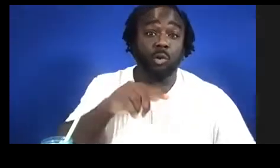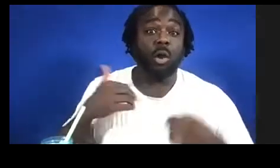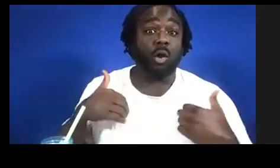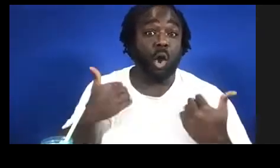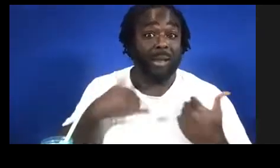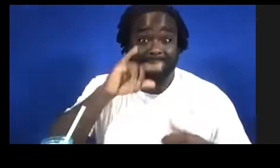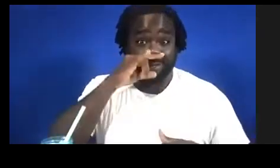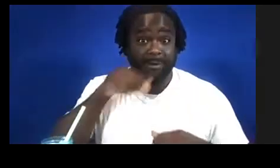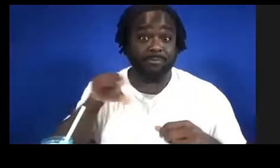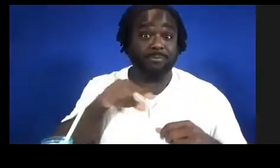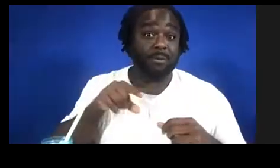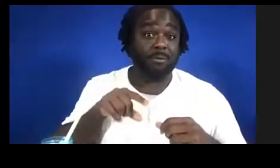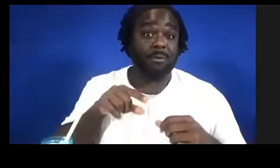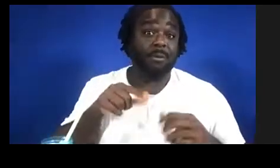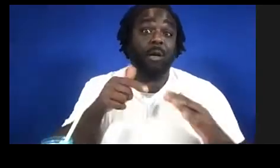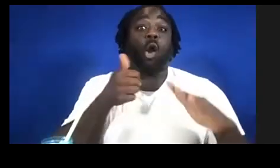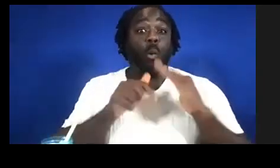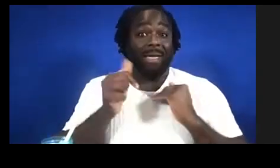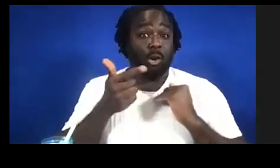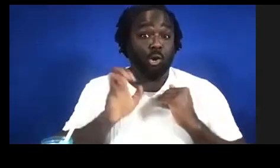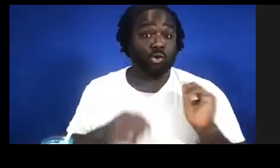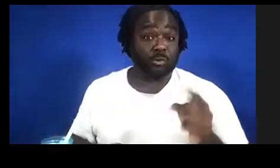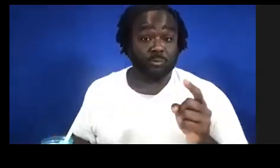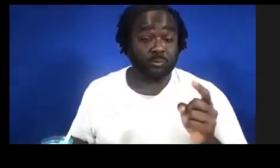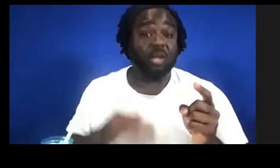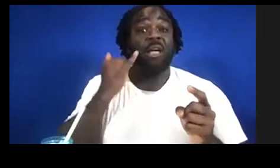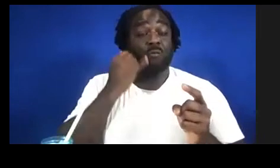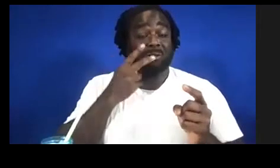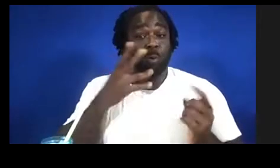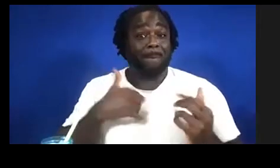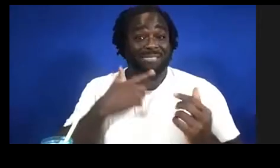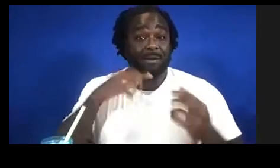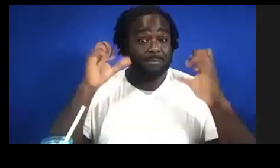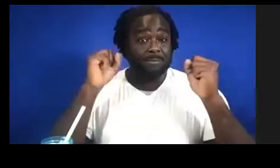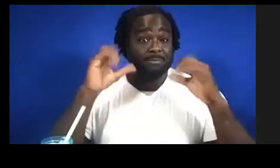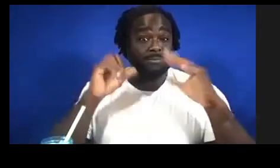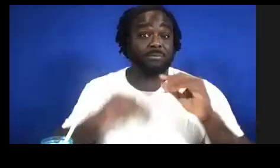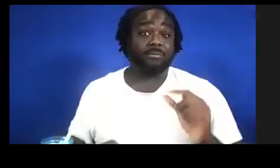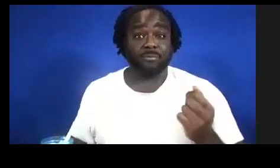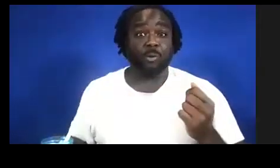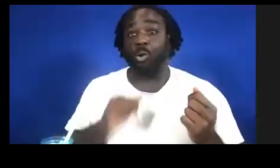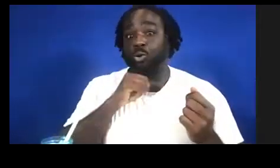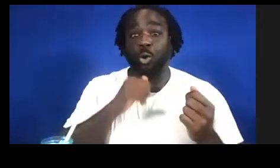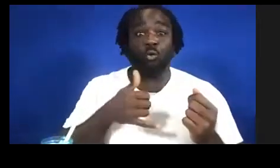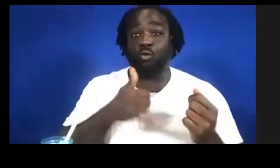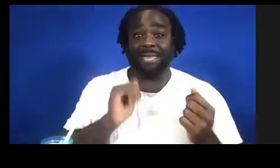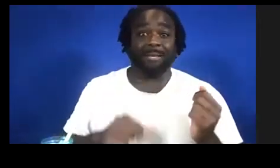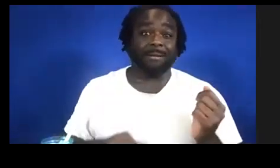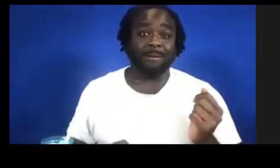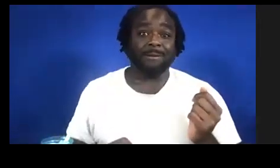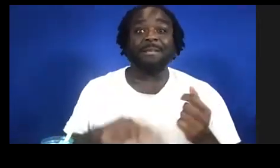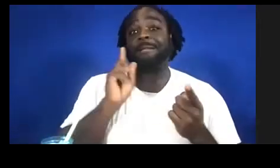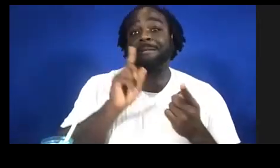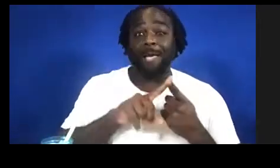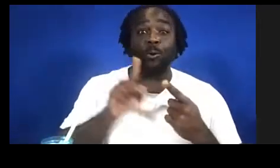way. Now, all you kids who are watching the show, all you underagers, watch what I